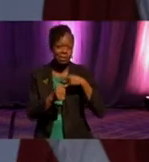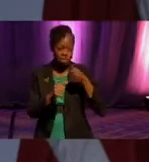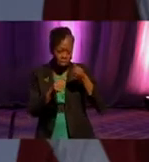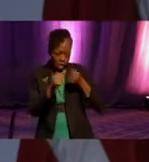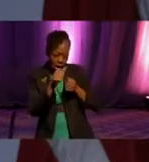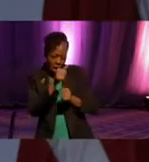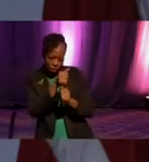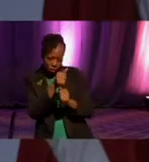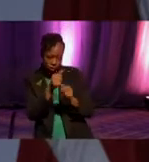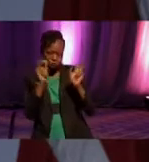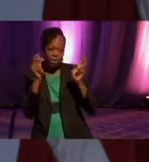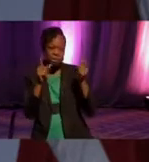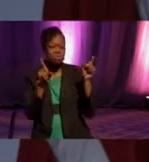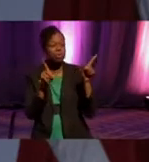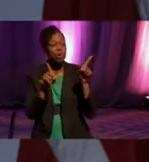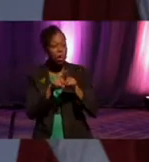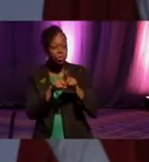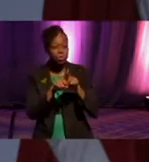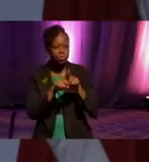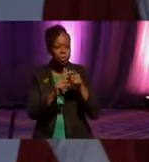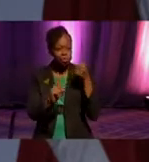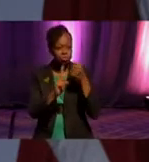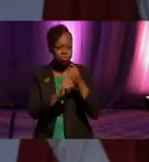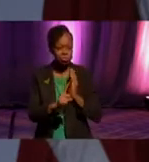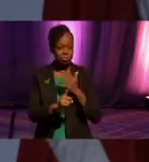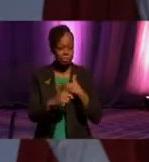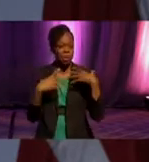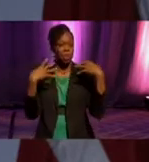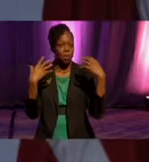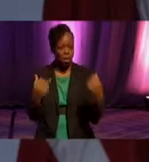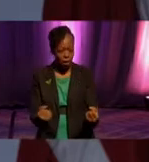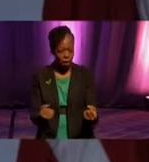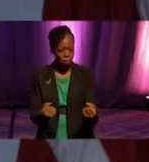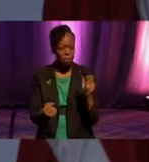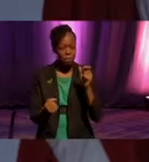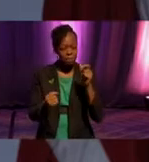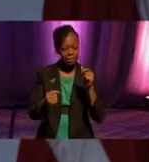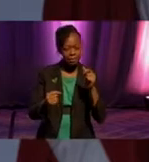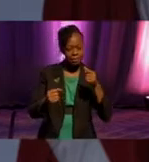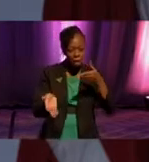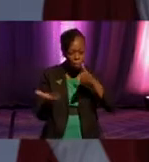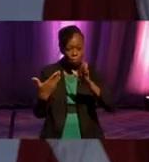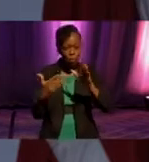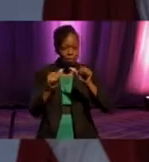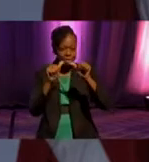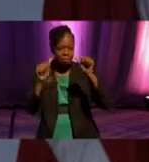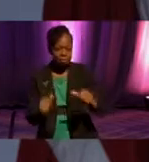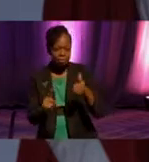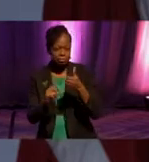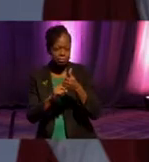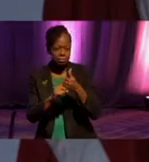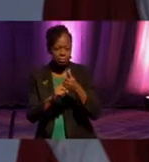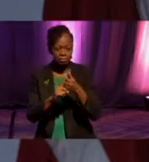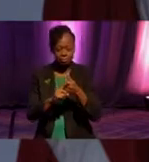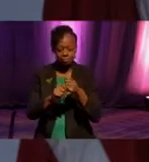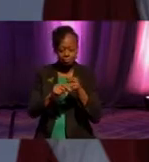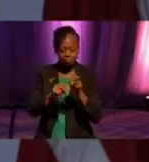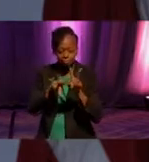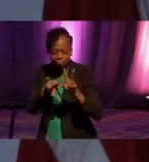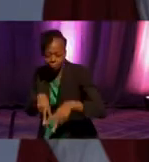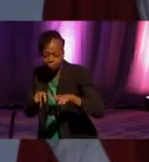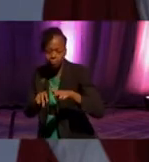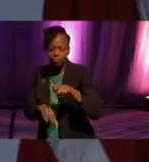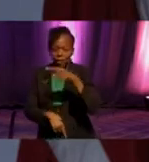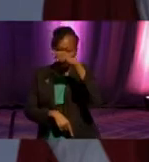determine our health, too. It's about taking on the systems that put Black and brown women at